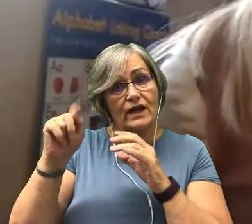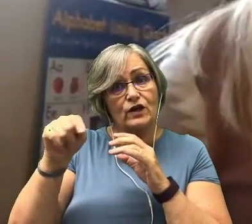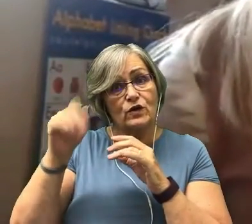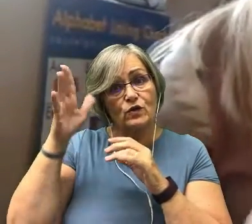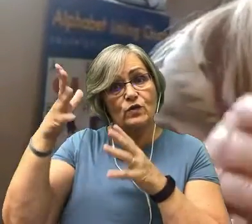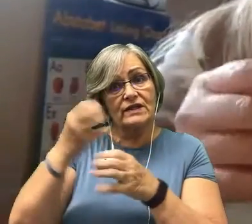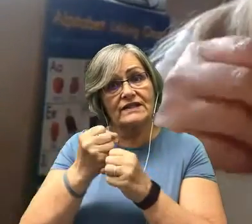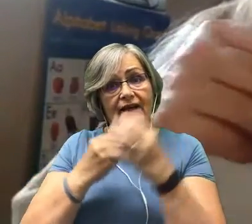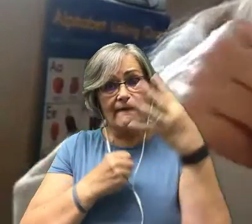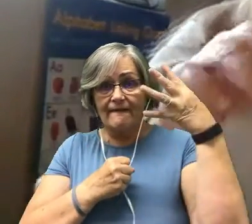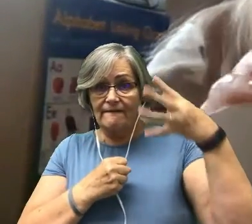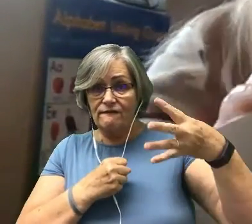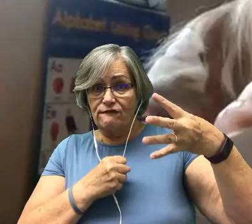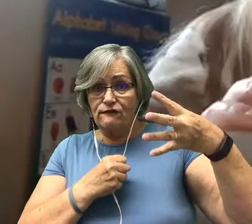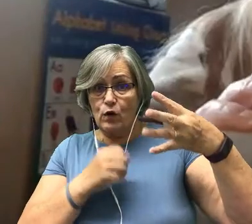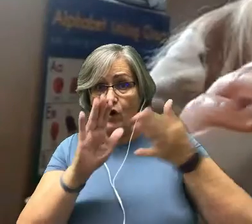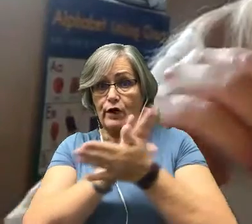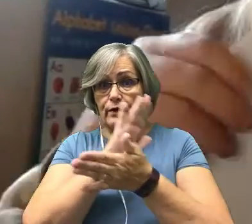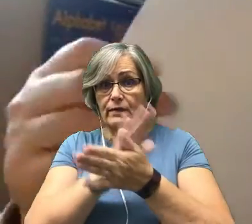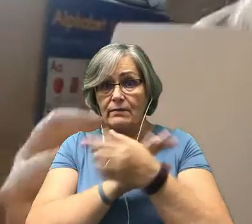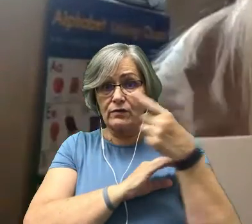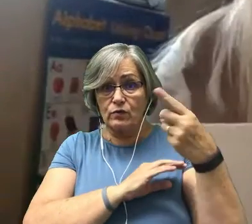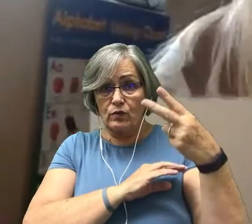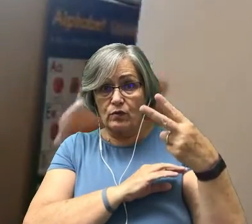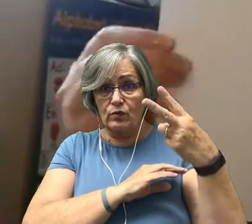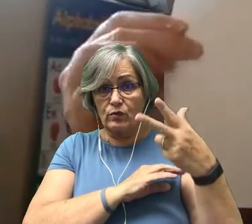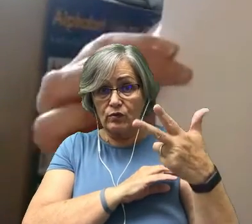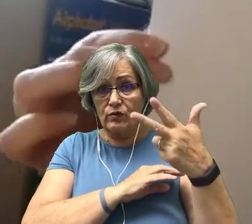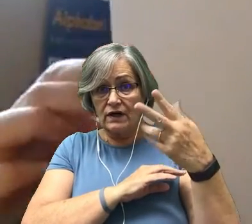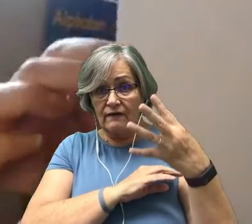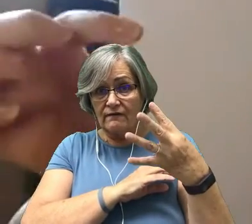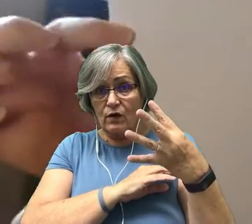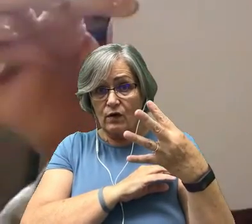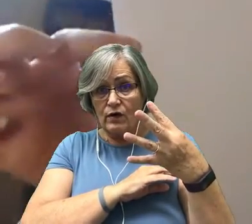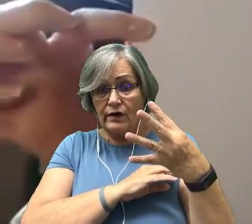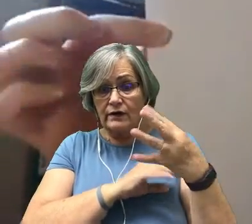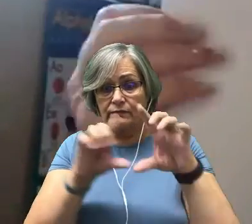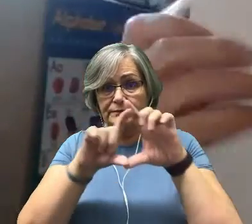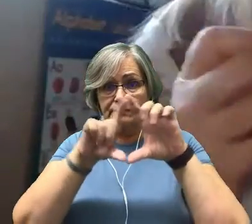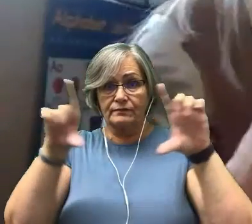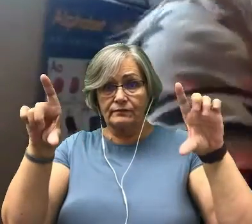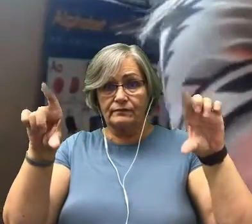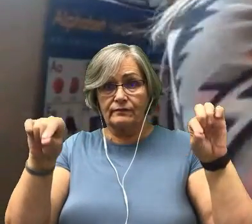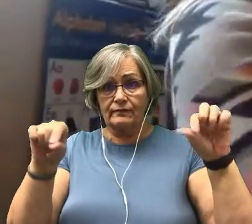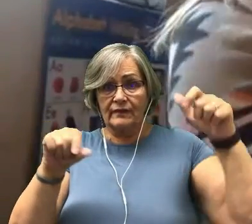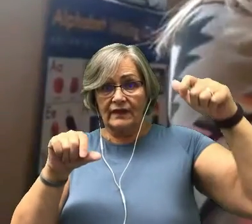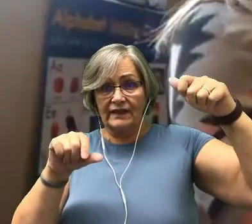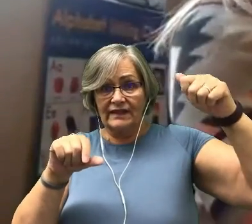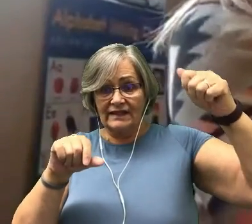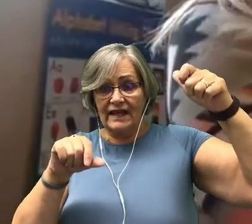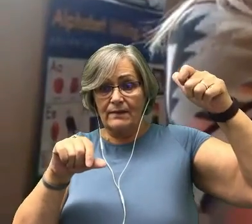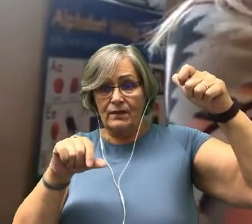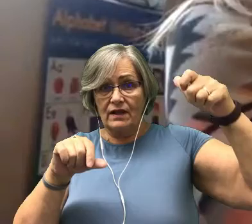to take your 4 pieces of paper, 1, 2, 3, 4. You're going to put them this way, the hot dog way. You're going